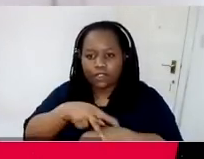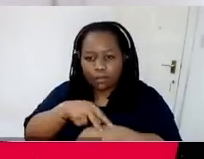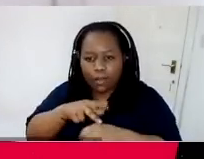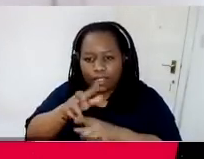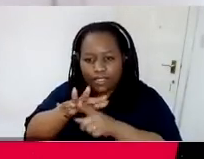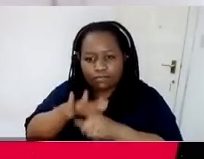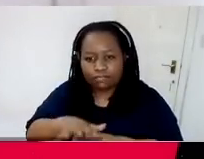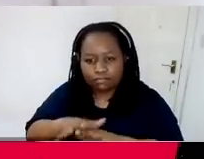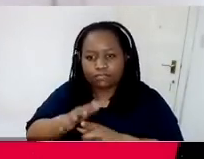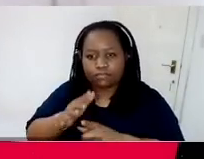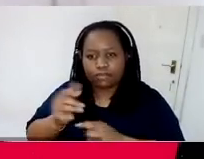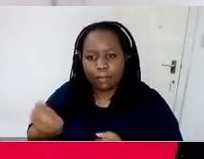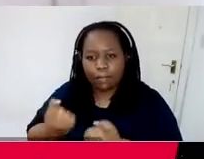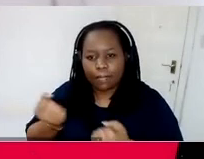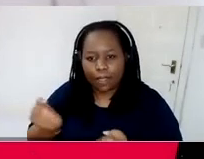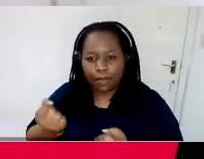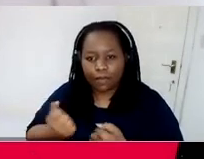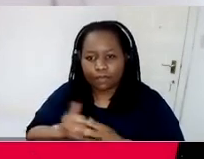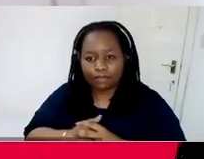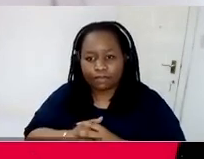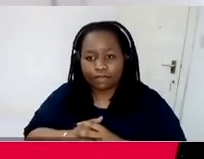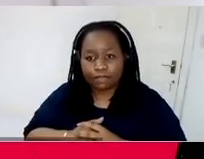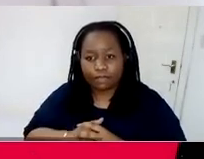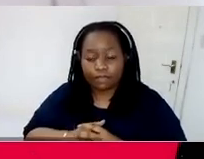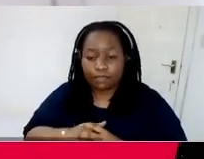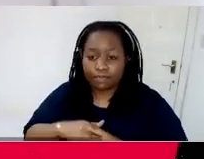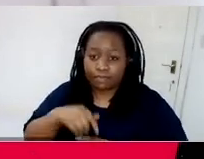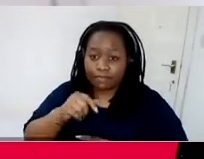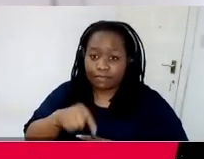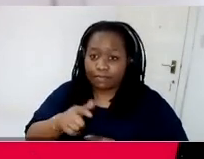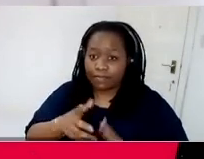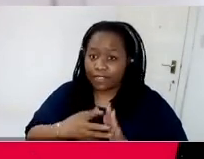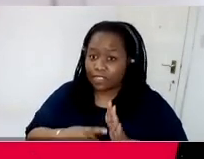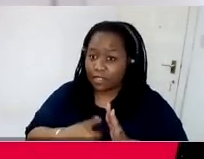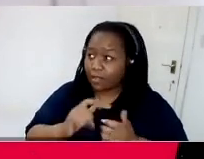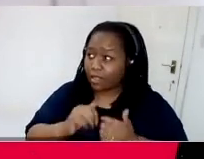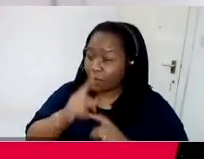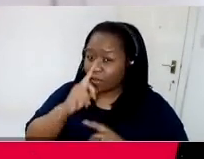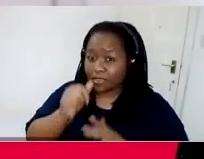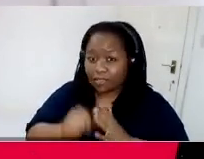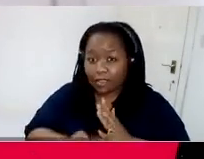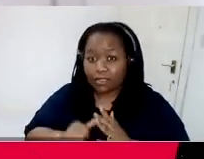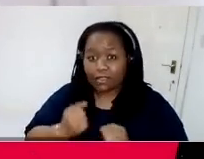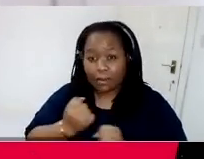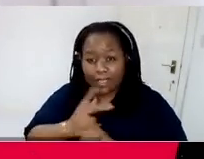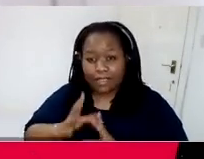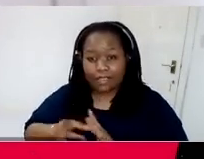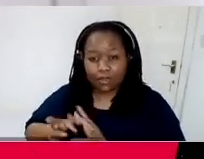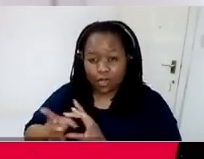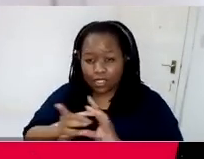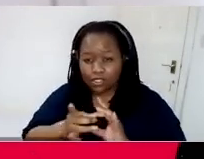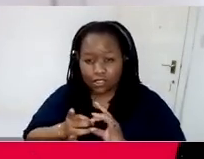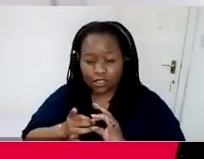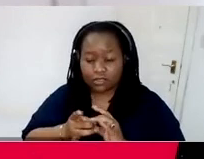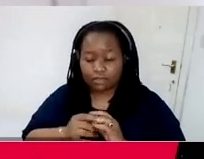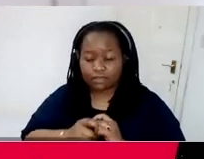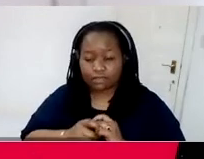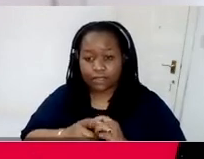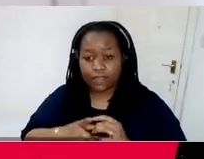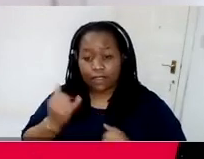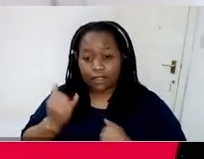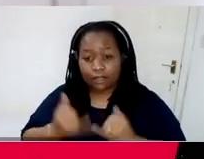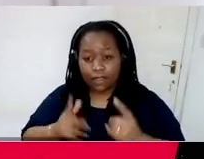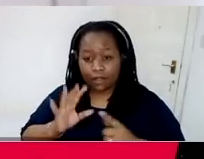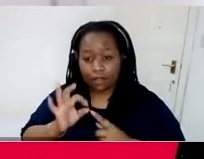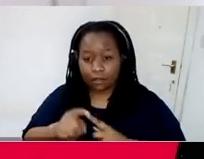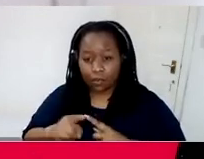conference is a really, really good example of how we might start making those connections. And I think the final point that I'll end on